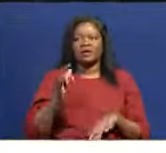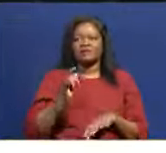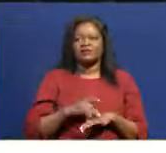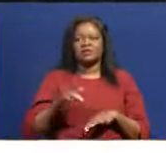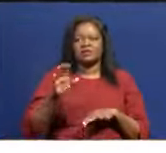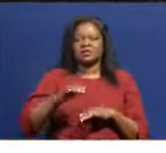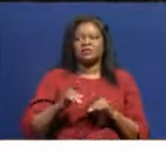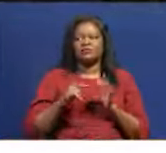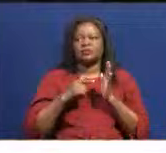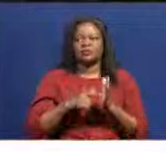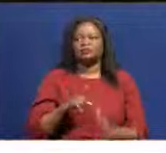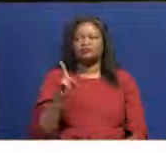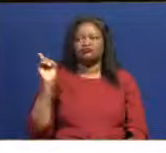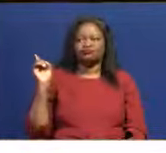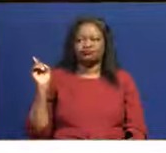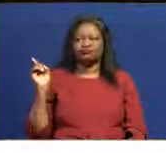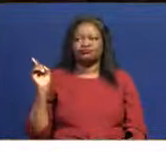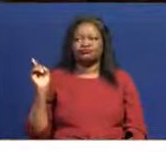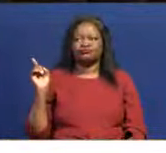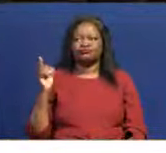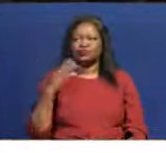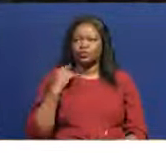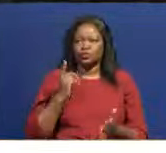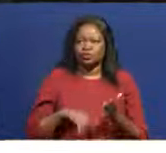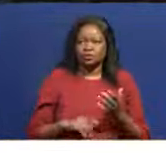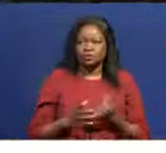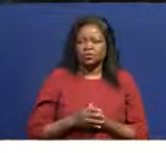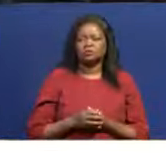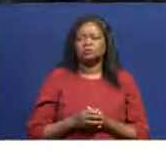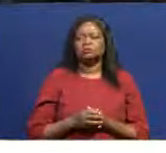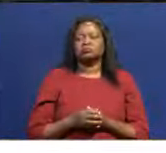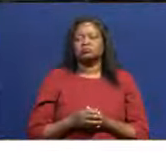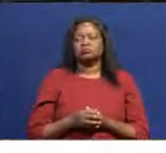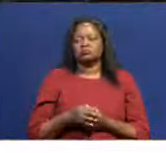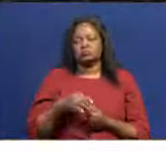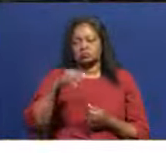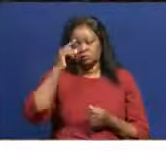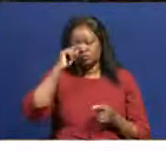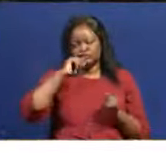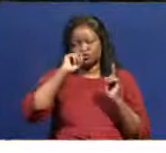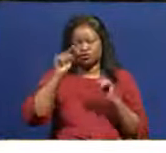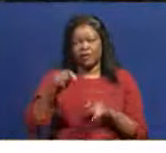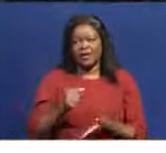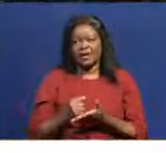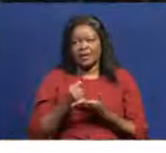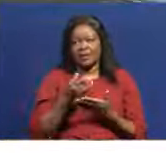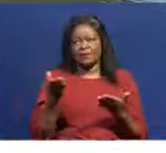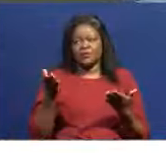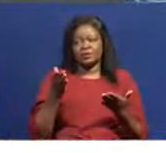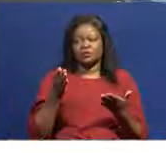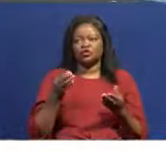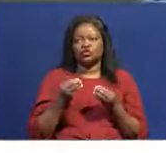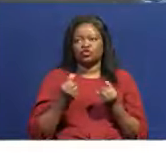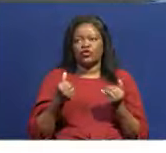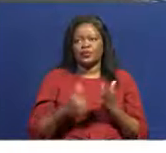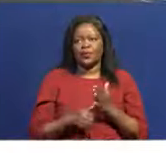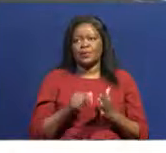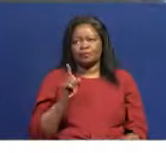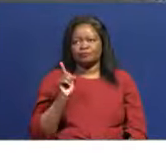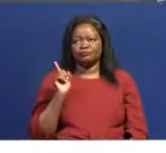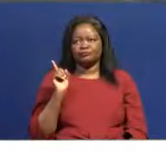and a shopping centre. They now want the relevant authorities to come to their aid and alleviate the impending